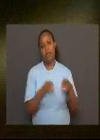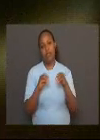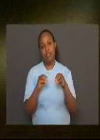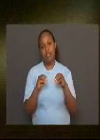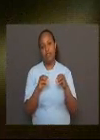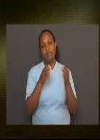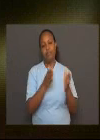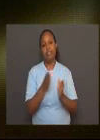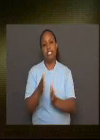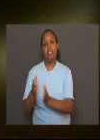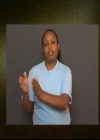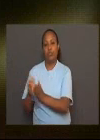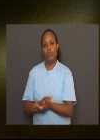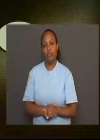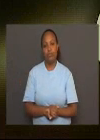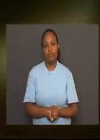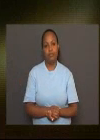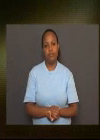Students, let's get ready.